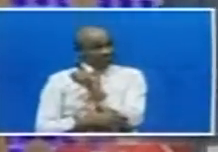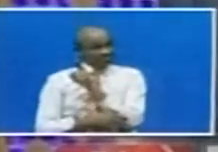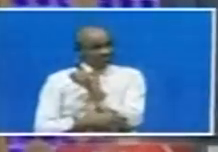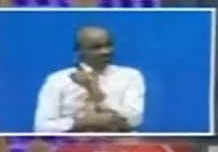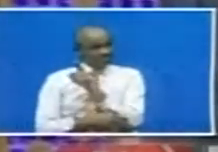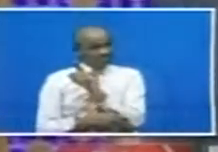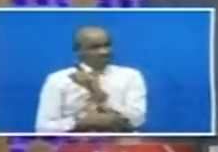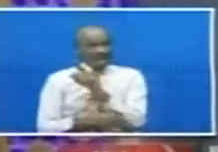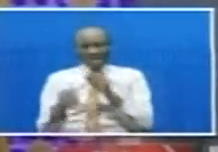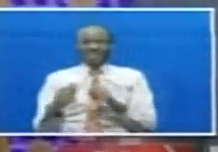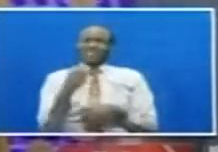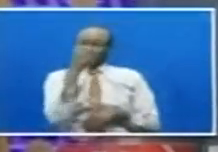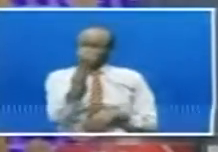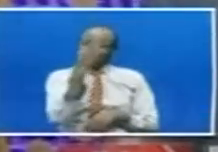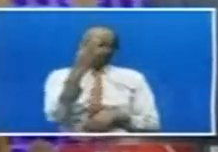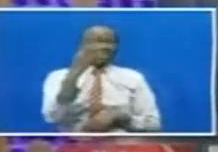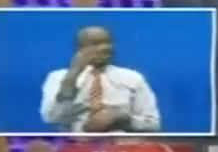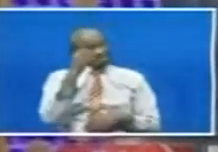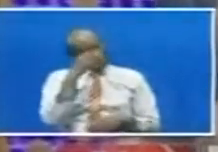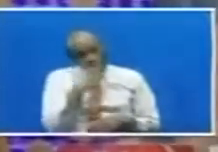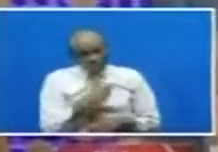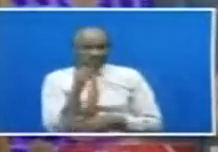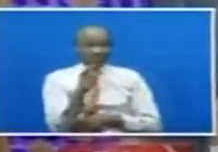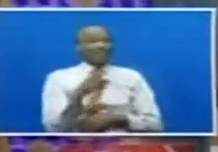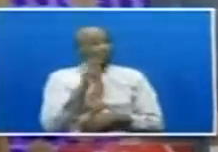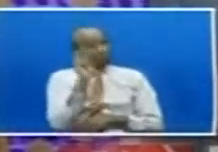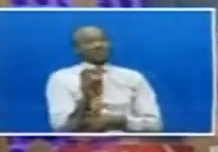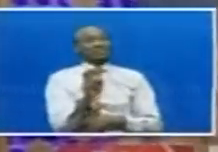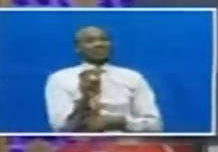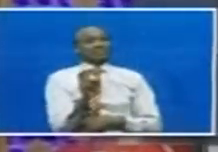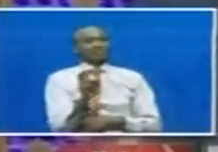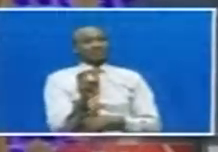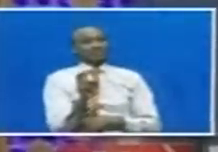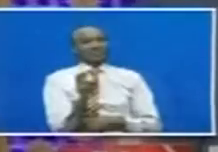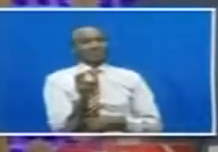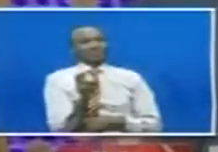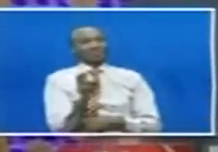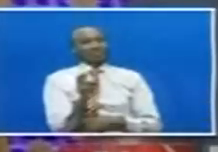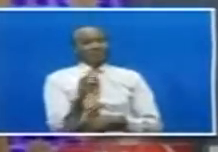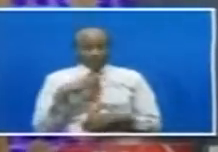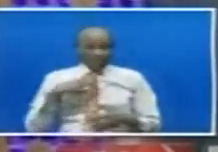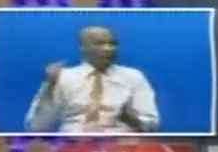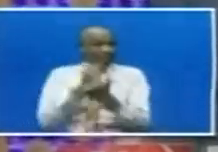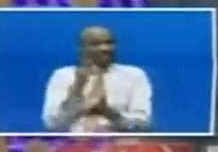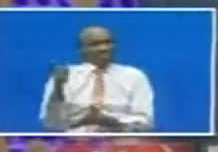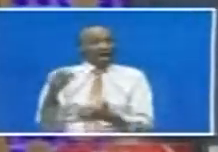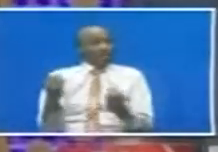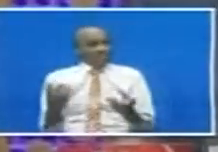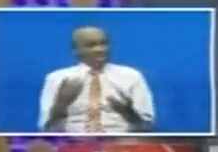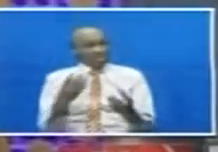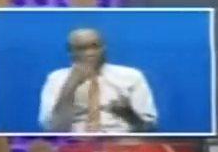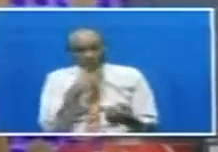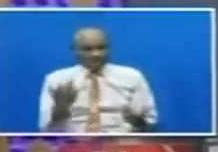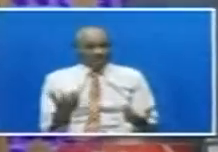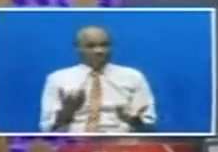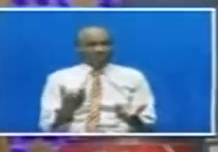is about 53 years old. And look at the age of the people he has appointed. Look at Lee San